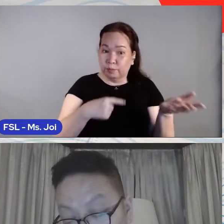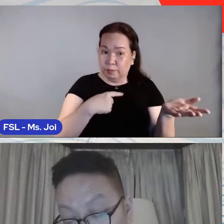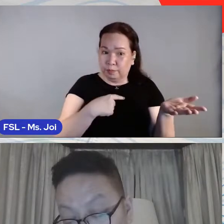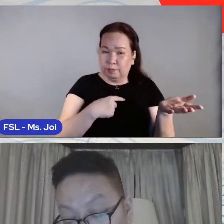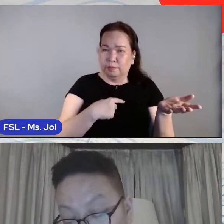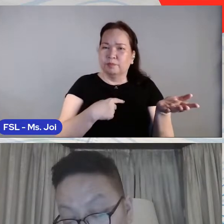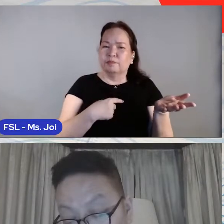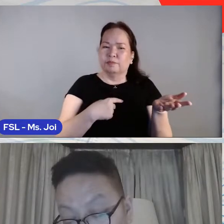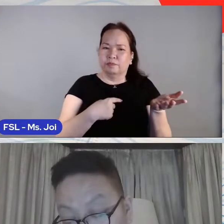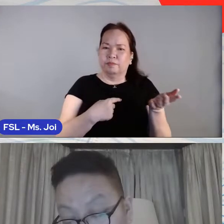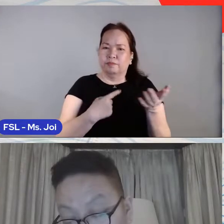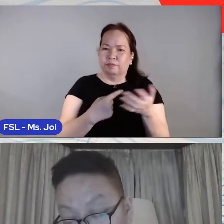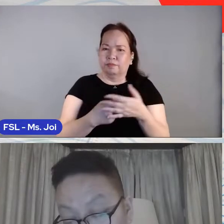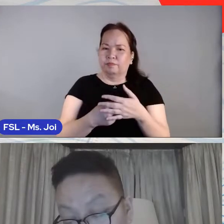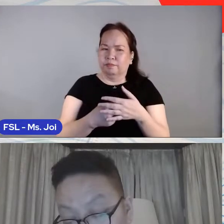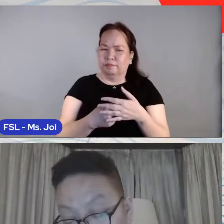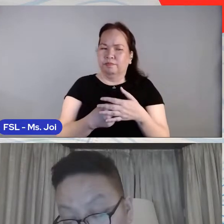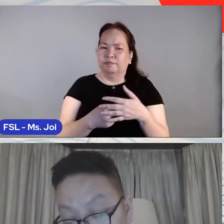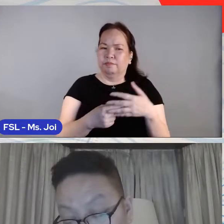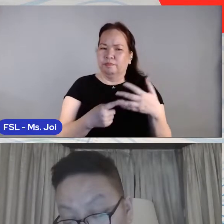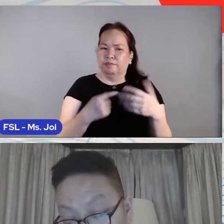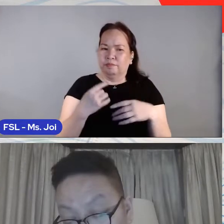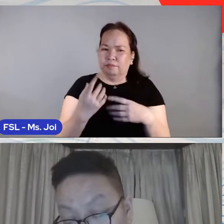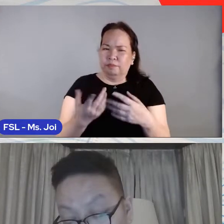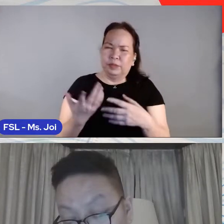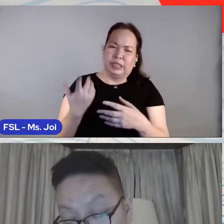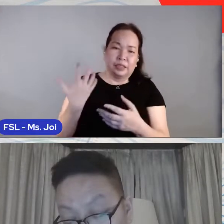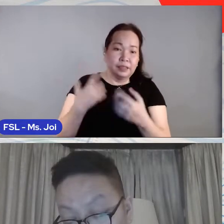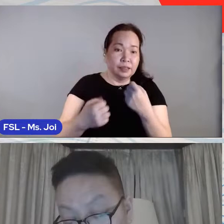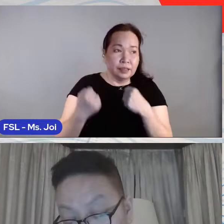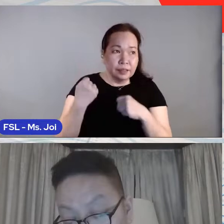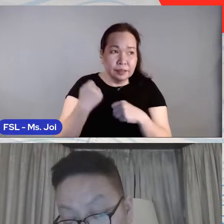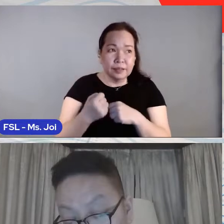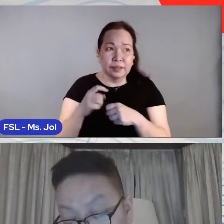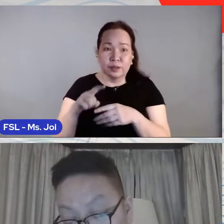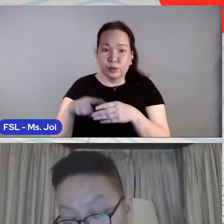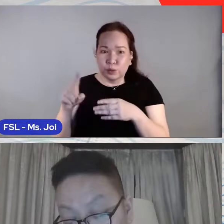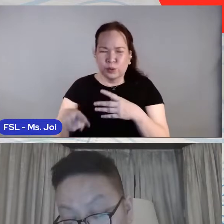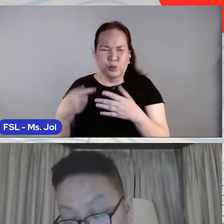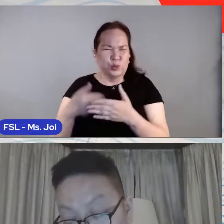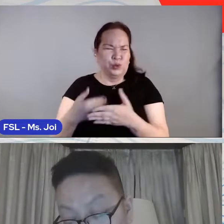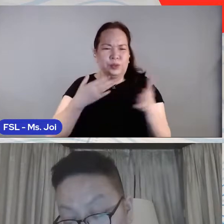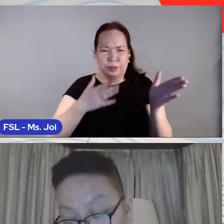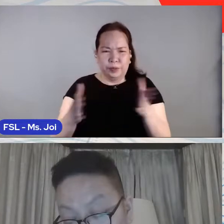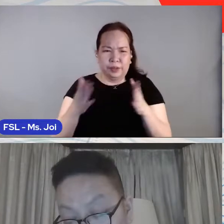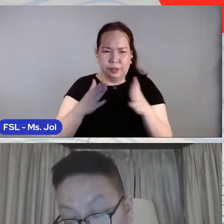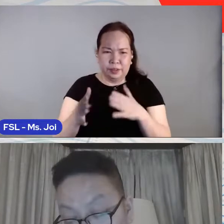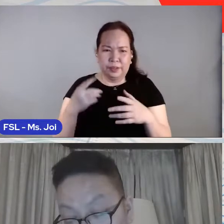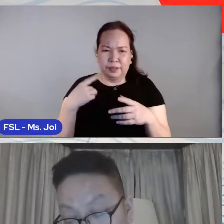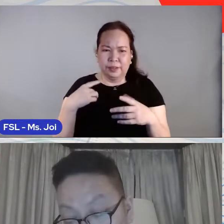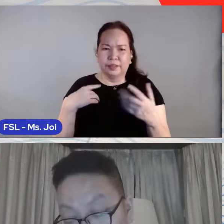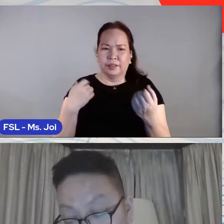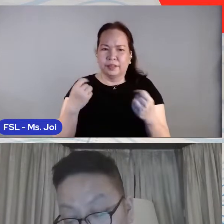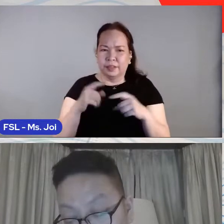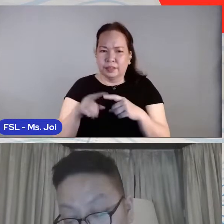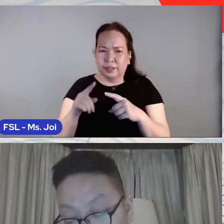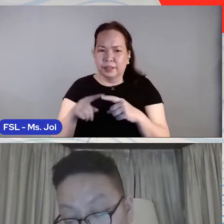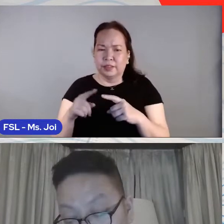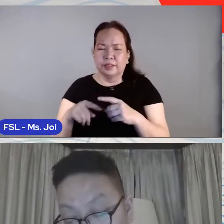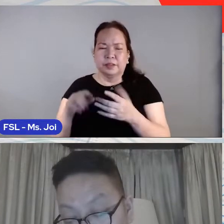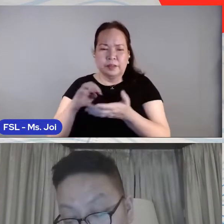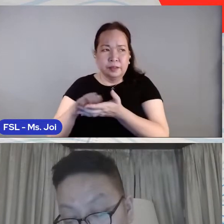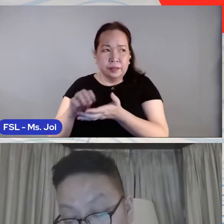as now. Actually, as early as a year ago, because all the preparations, all the conduct from the start to